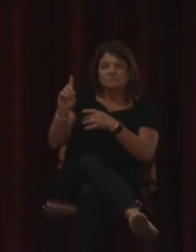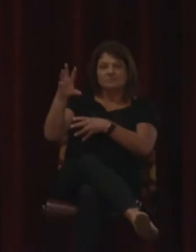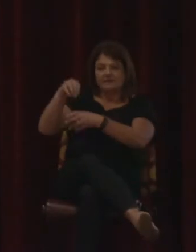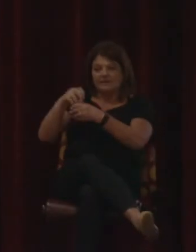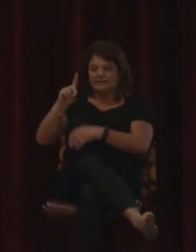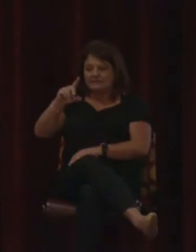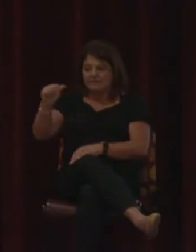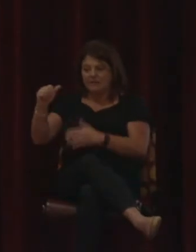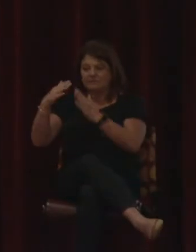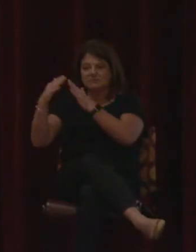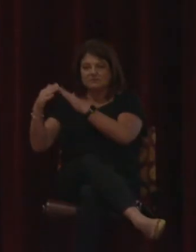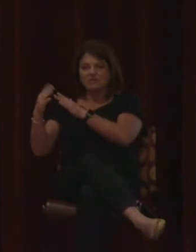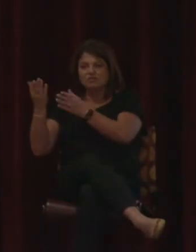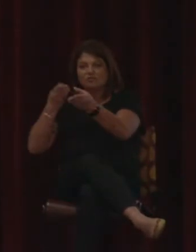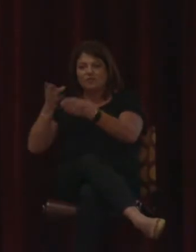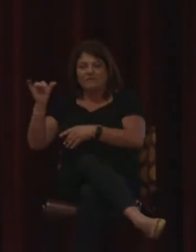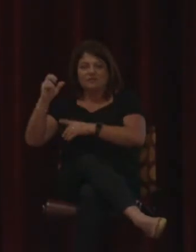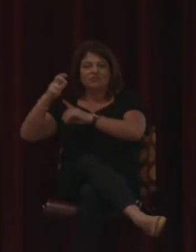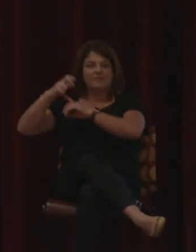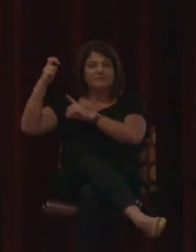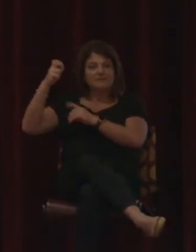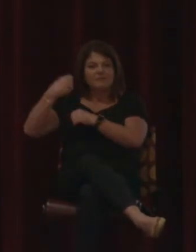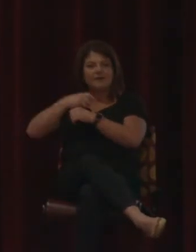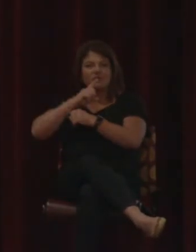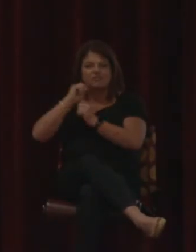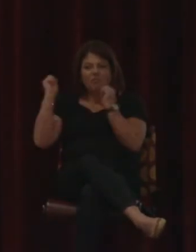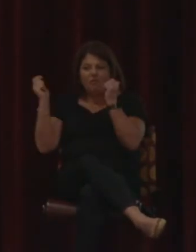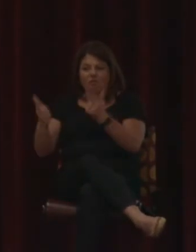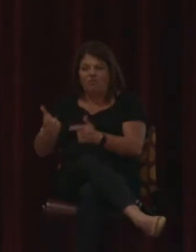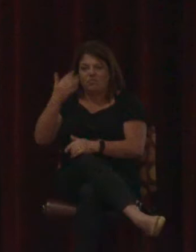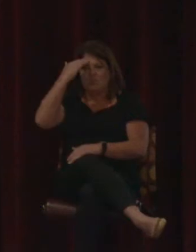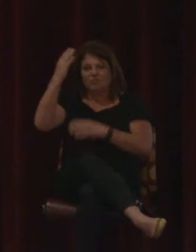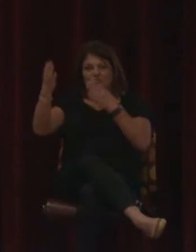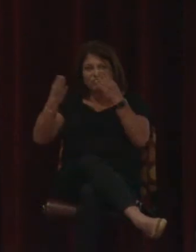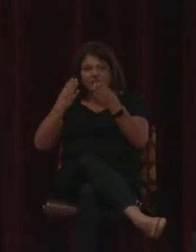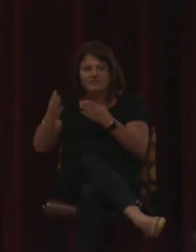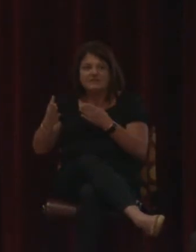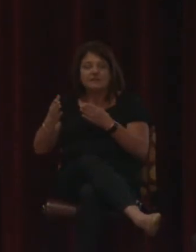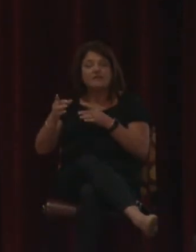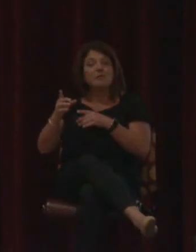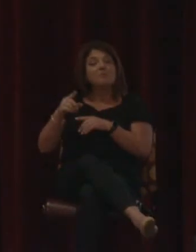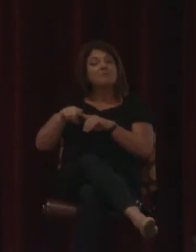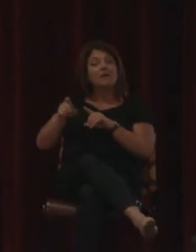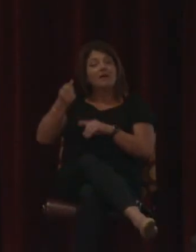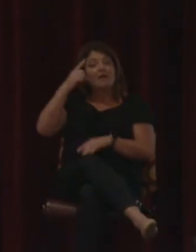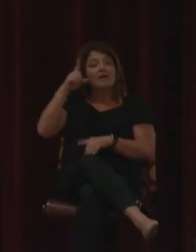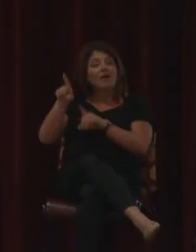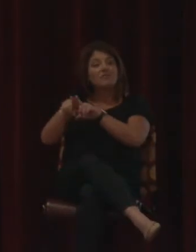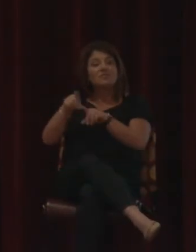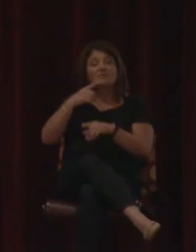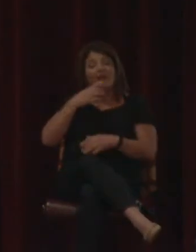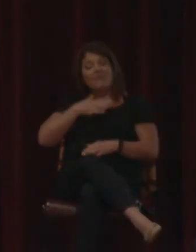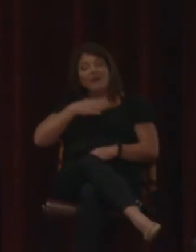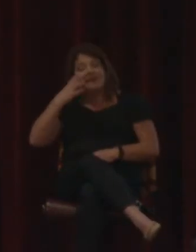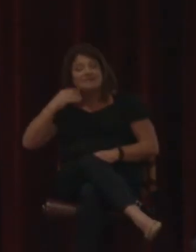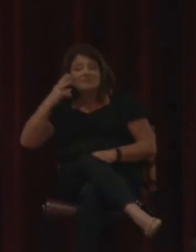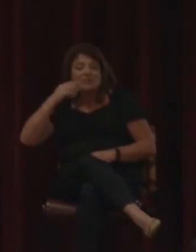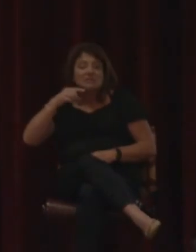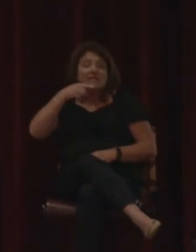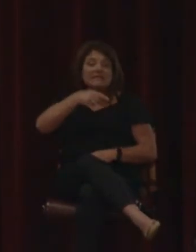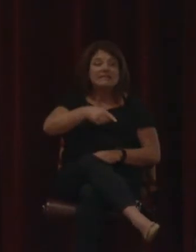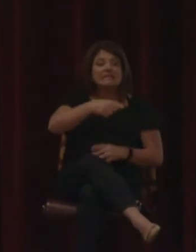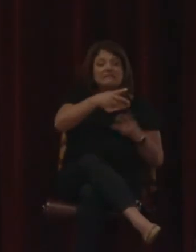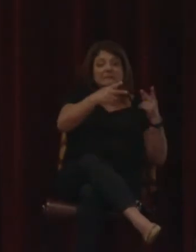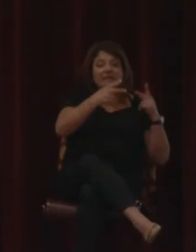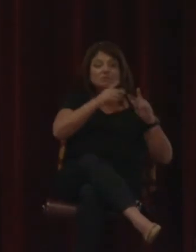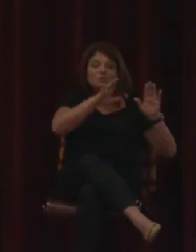champions, to make sure people are aware of the services and also say, hey, this has been my experience, this institution is